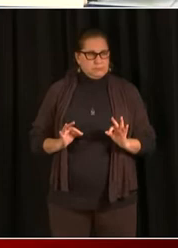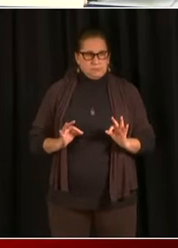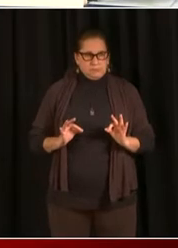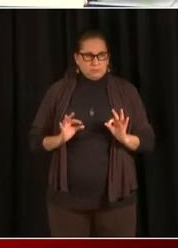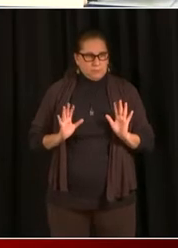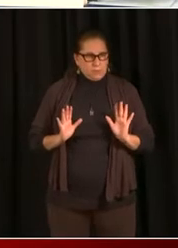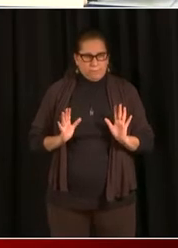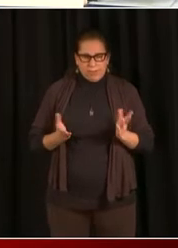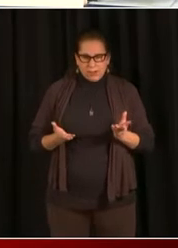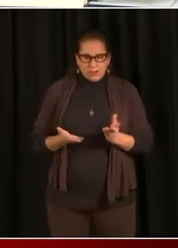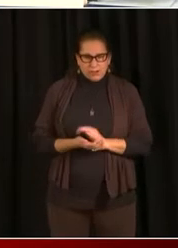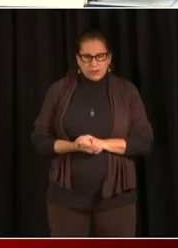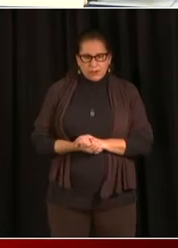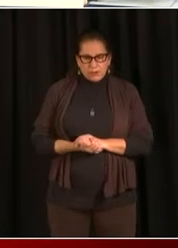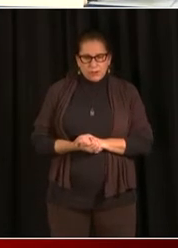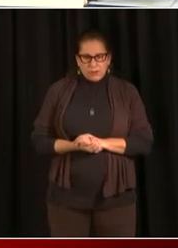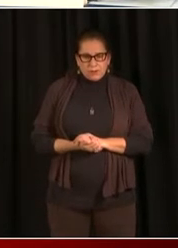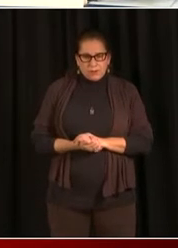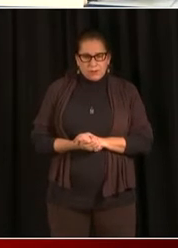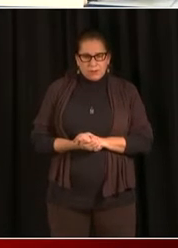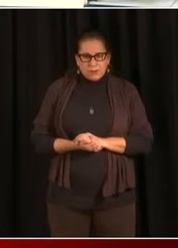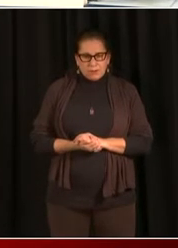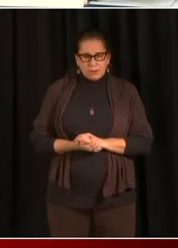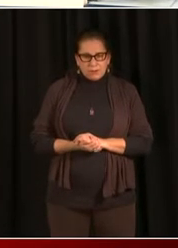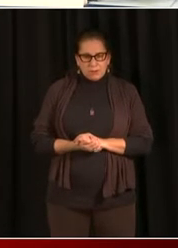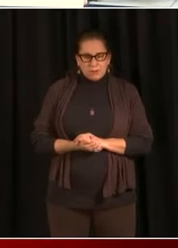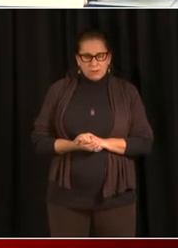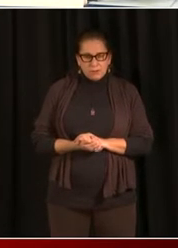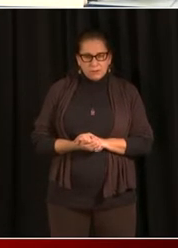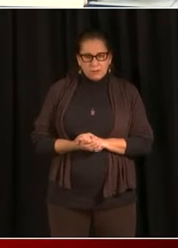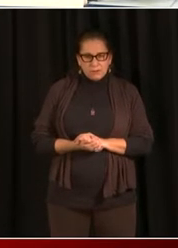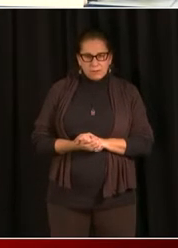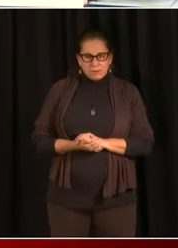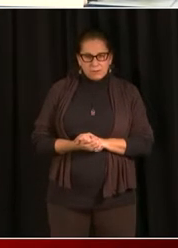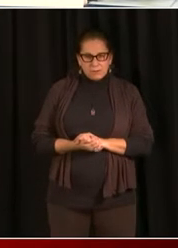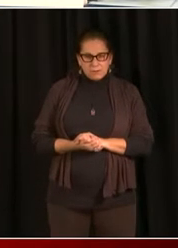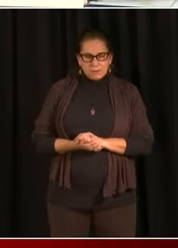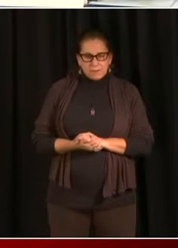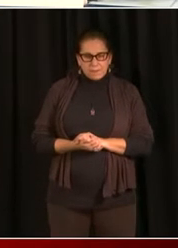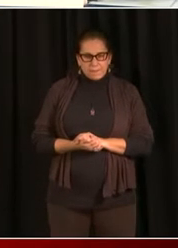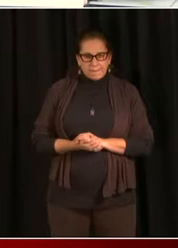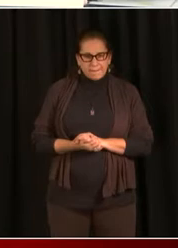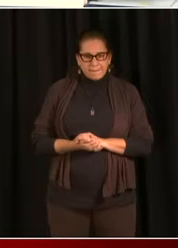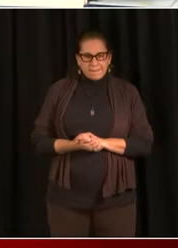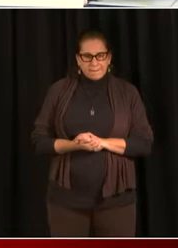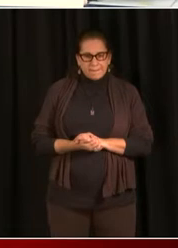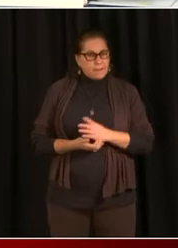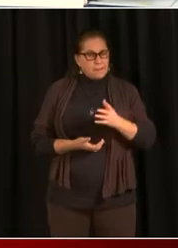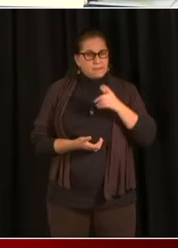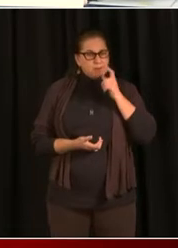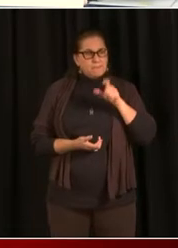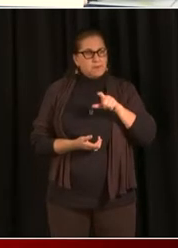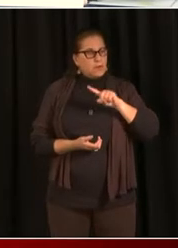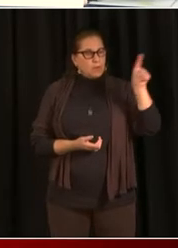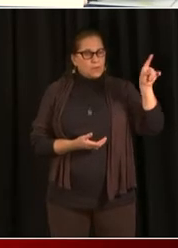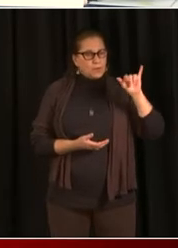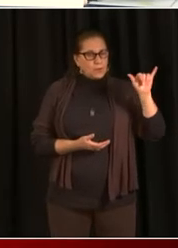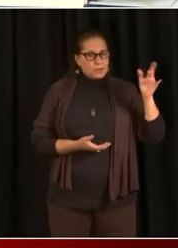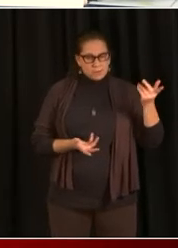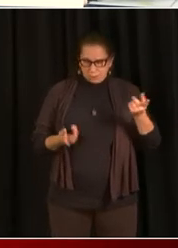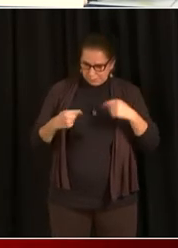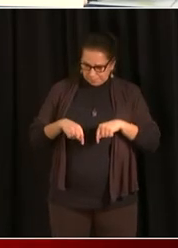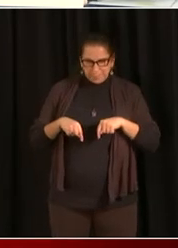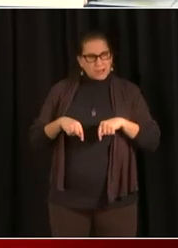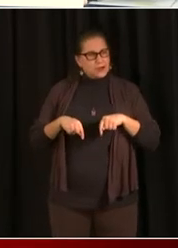here, is everyone always says that, like, if you need to bake it, you got to go to New York. But for me, it's always